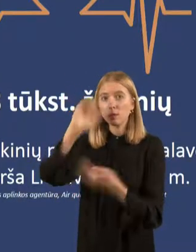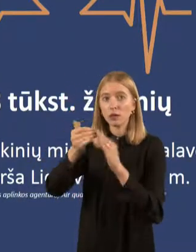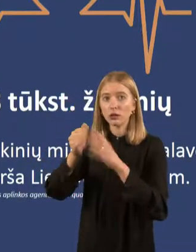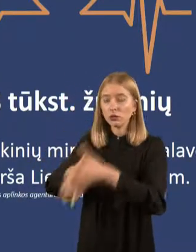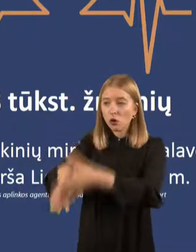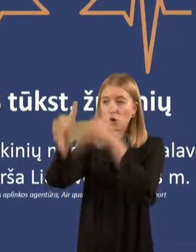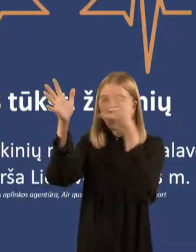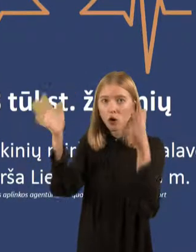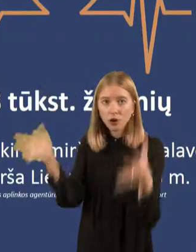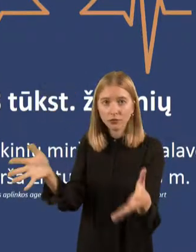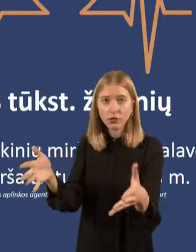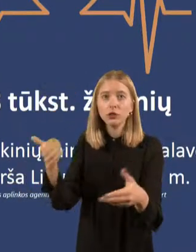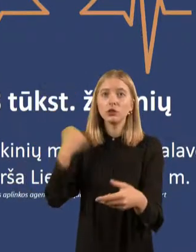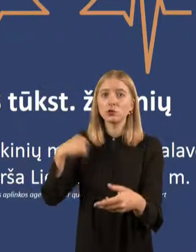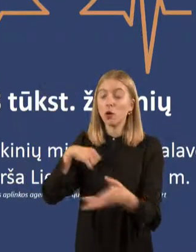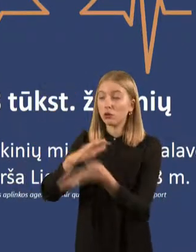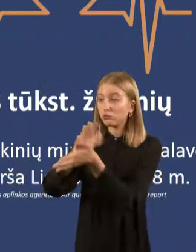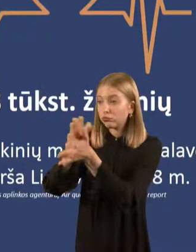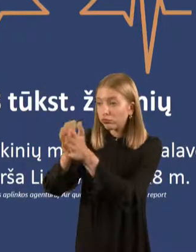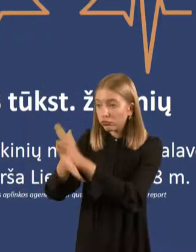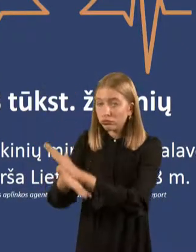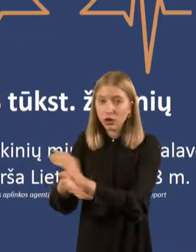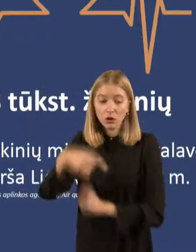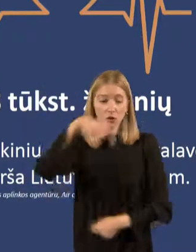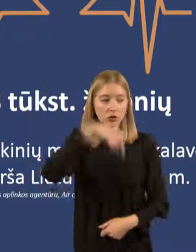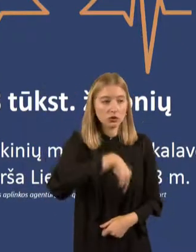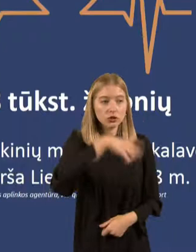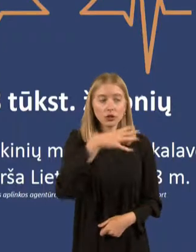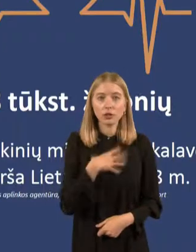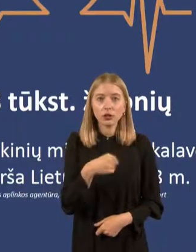course in Lithuania the air pollution,